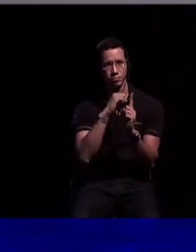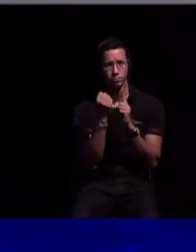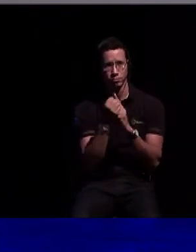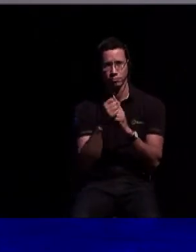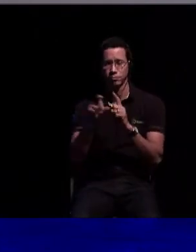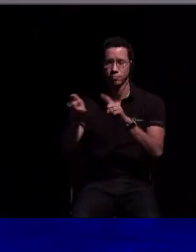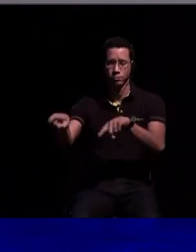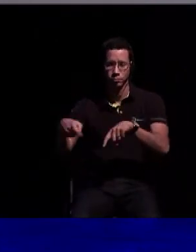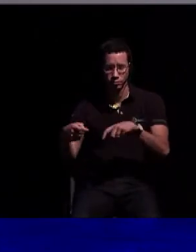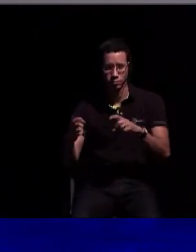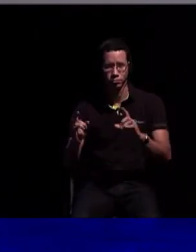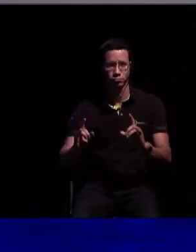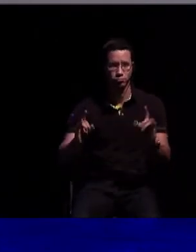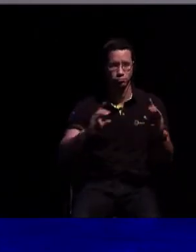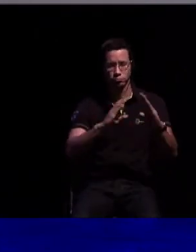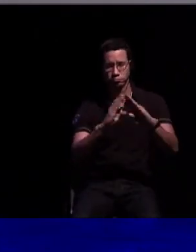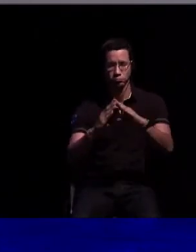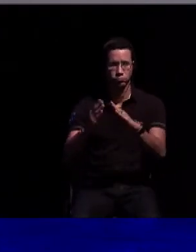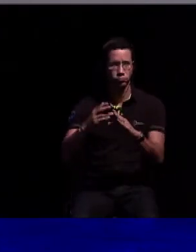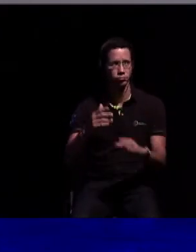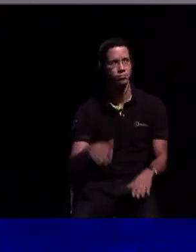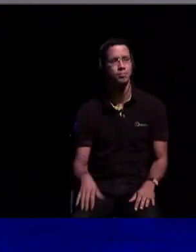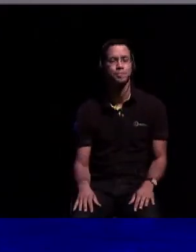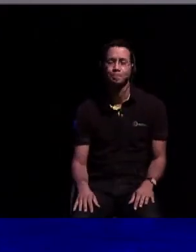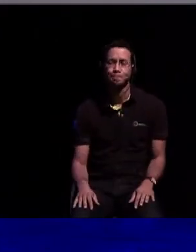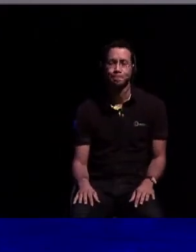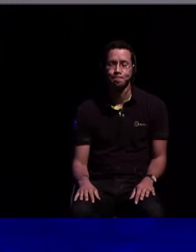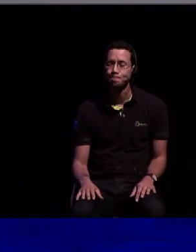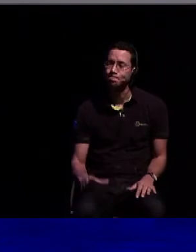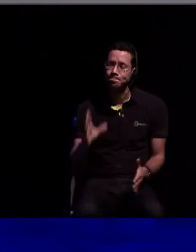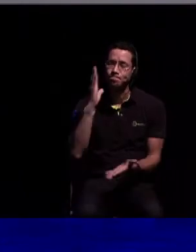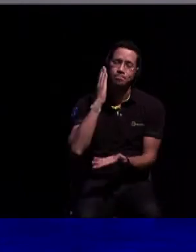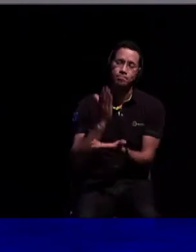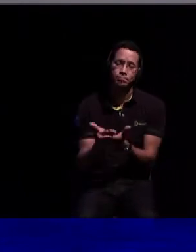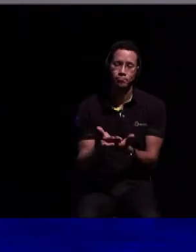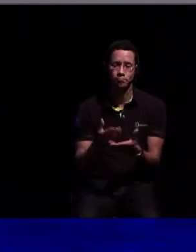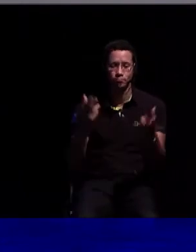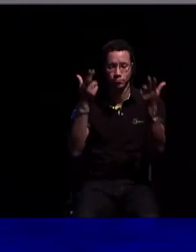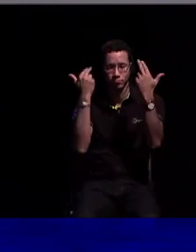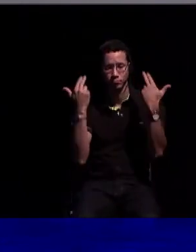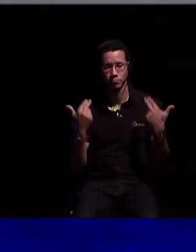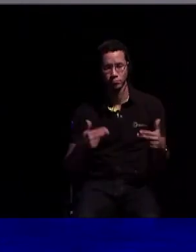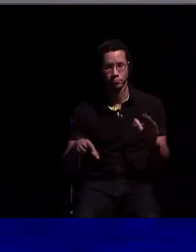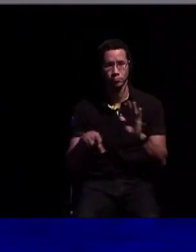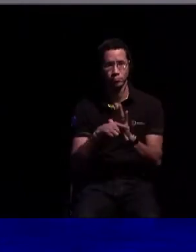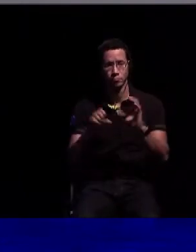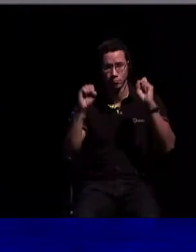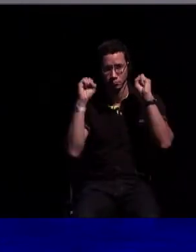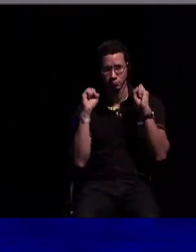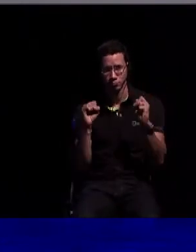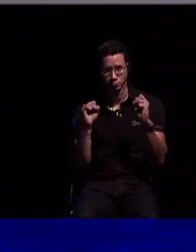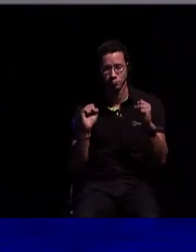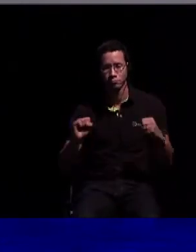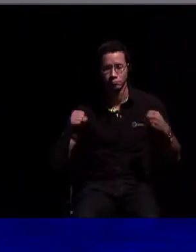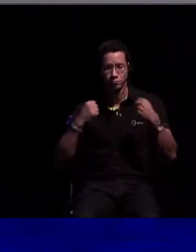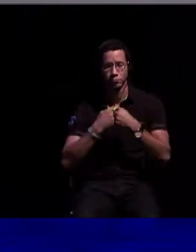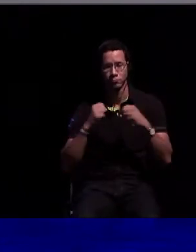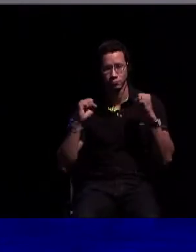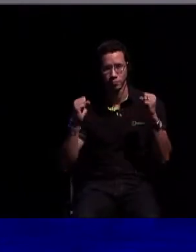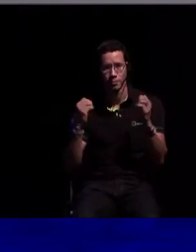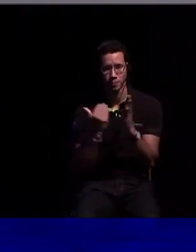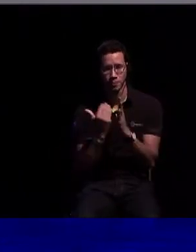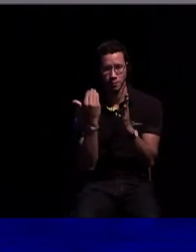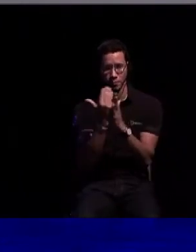I actually believe Aboriginal tourism could thrive if the universities and the schools actually had